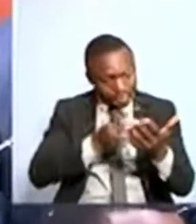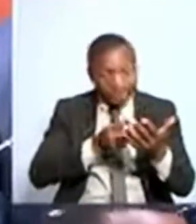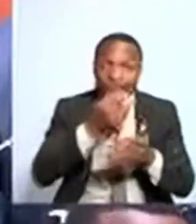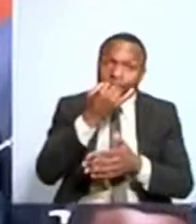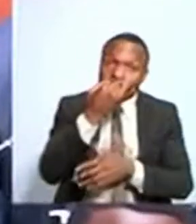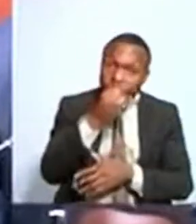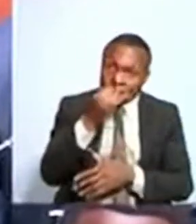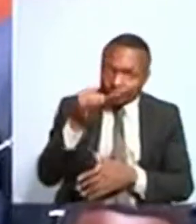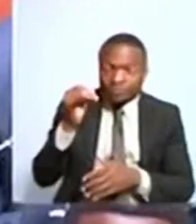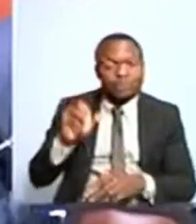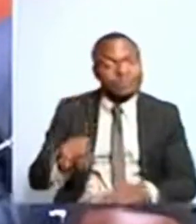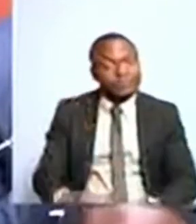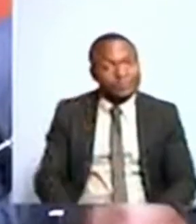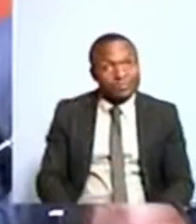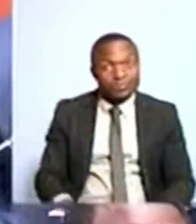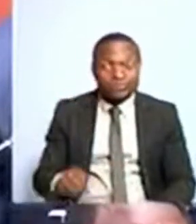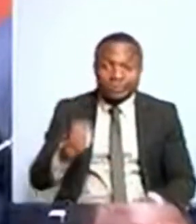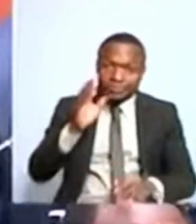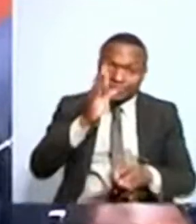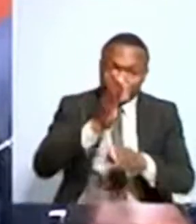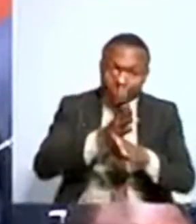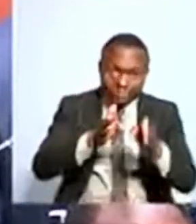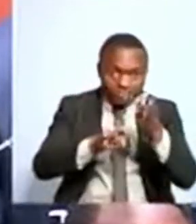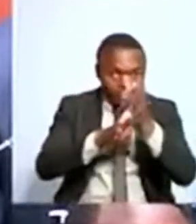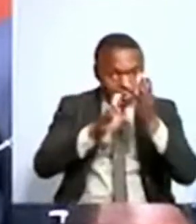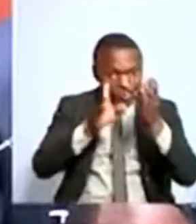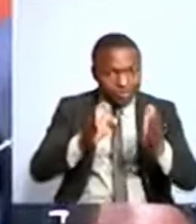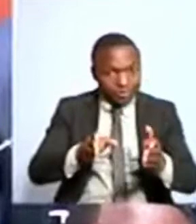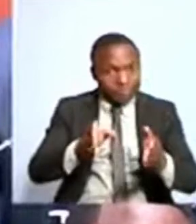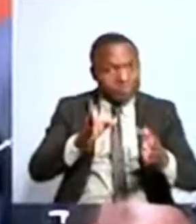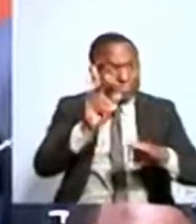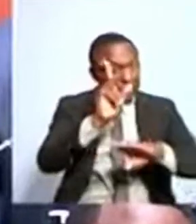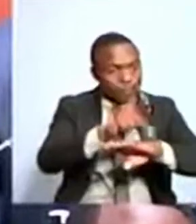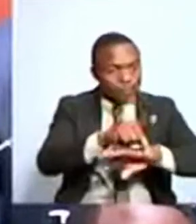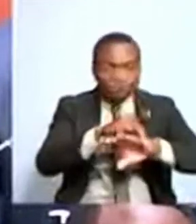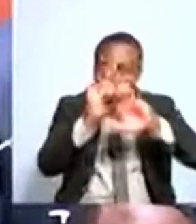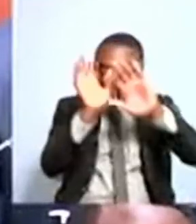of contractor site abandonment,